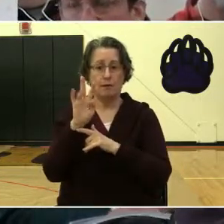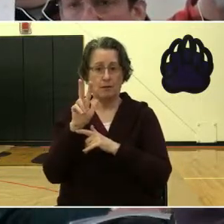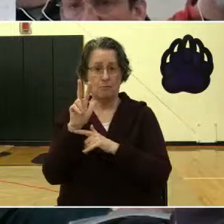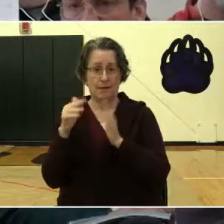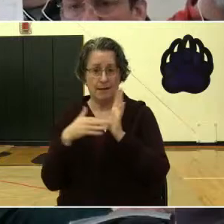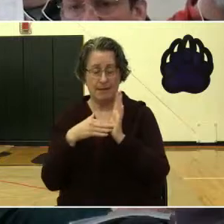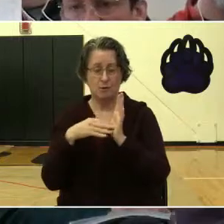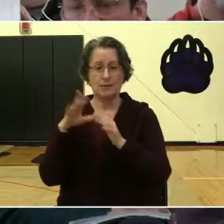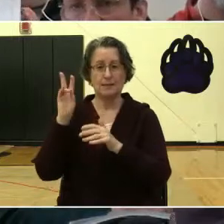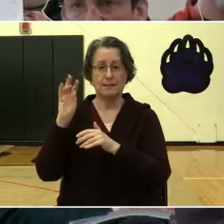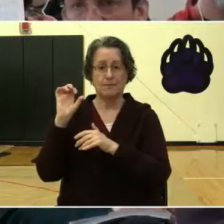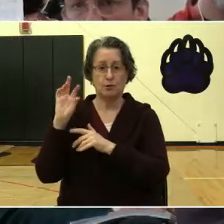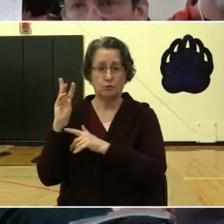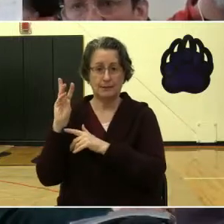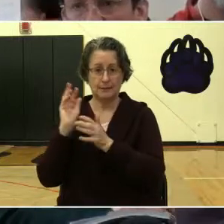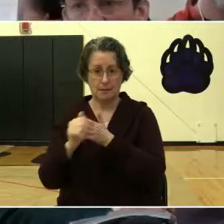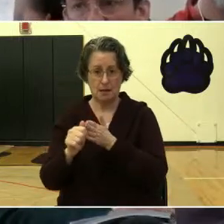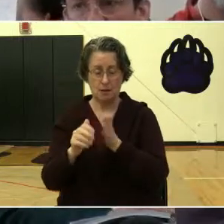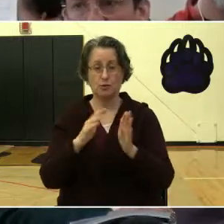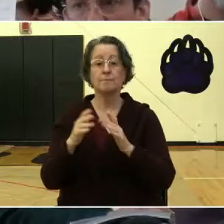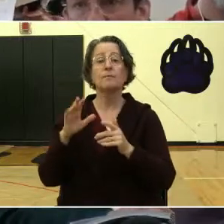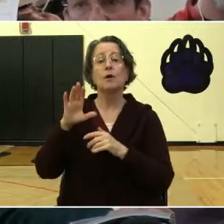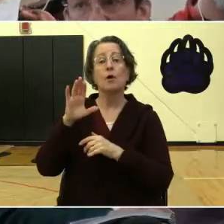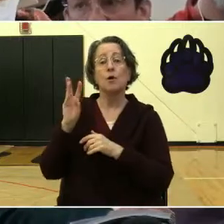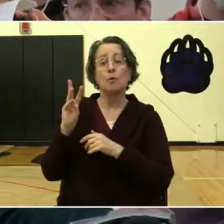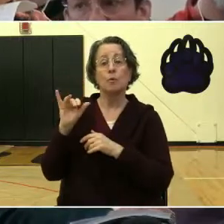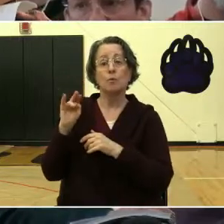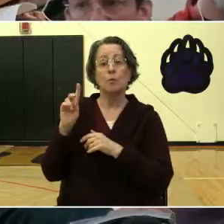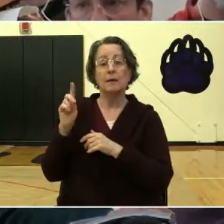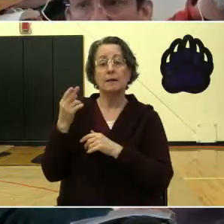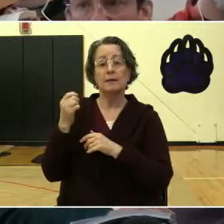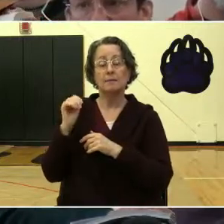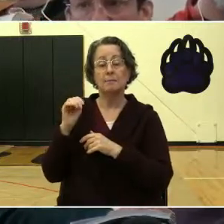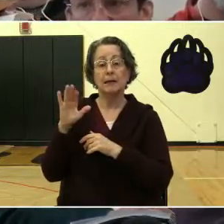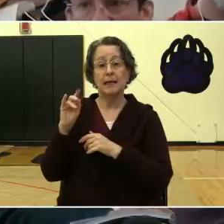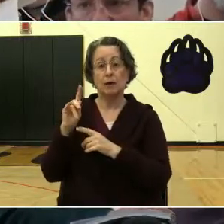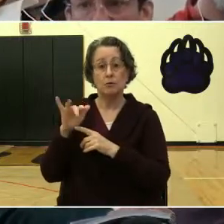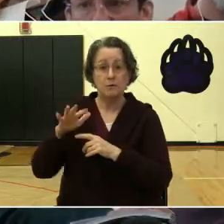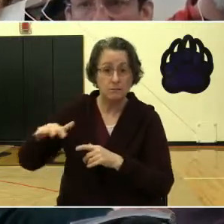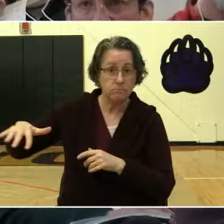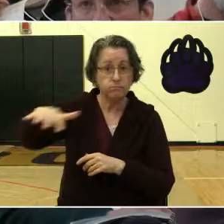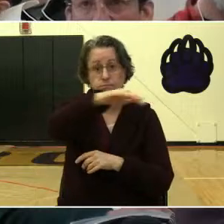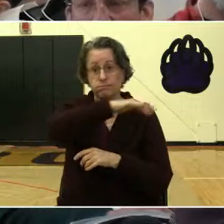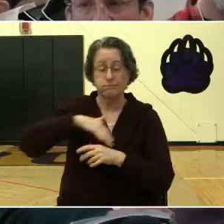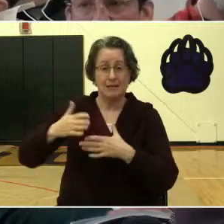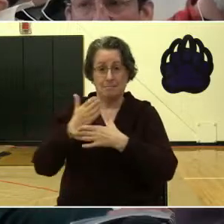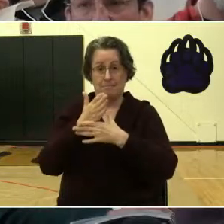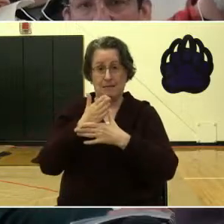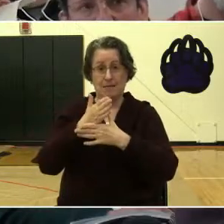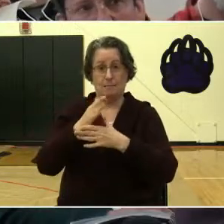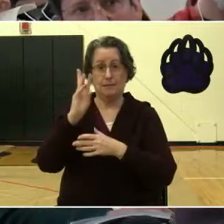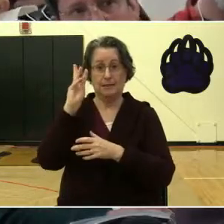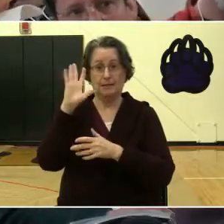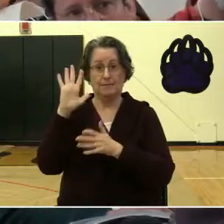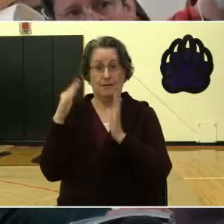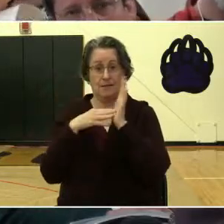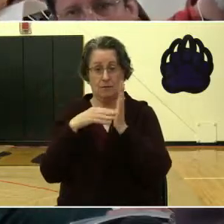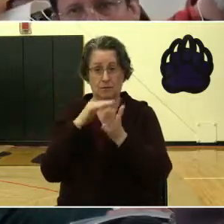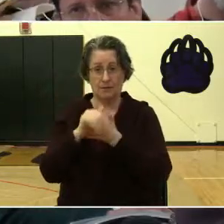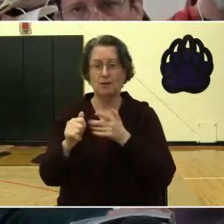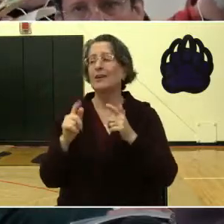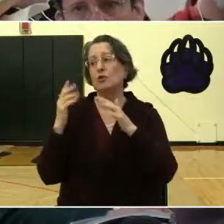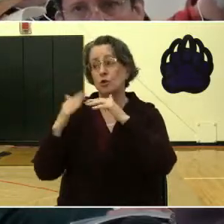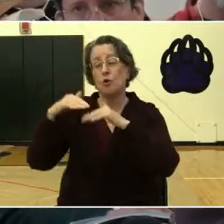Brattleboro Windam County it's $65,000 so you can see where we are with that we're in excess of 2 minutes